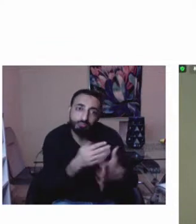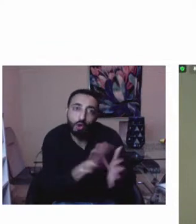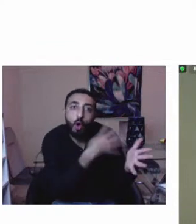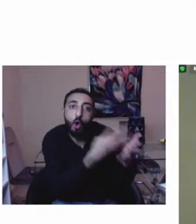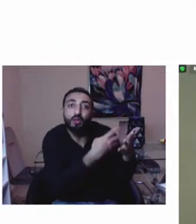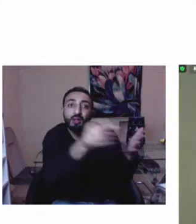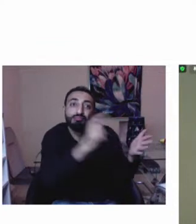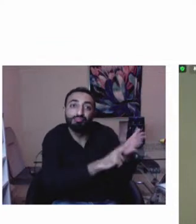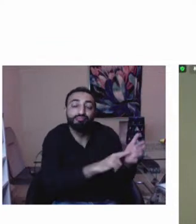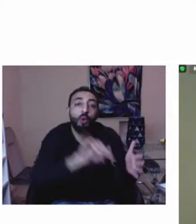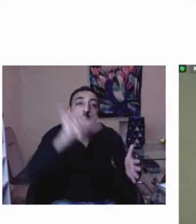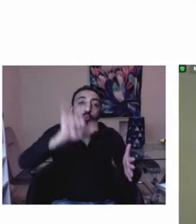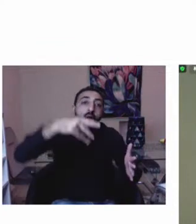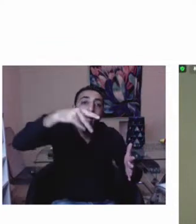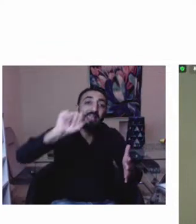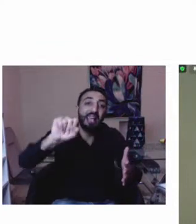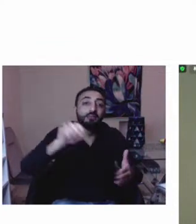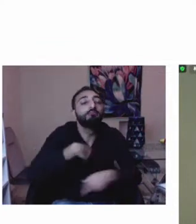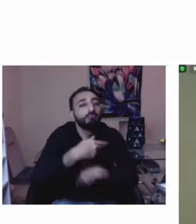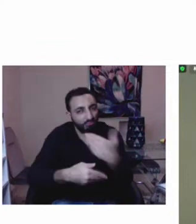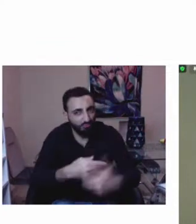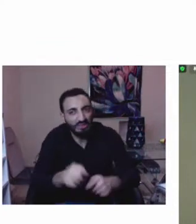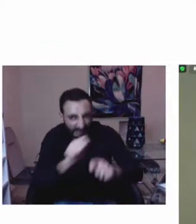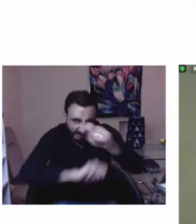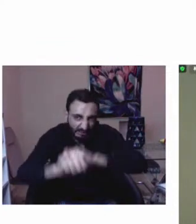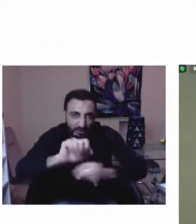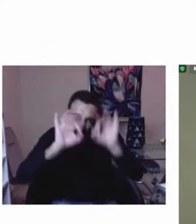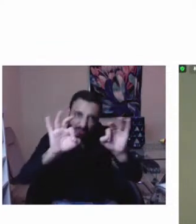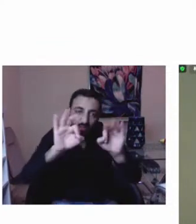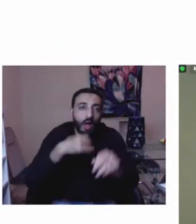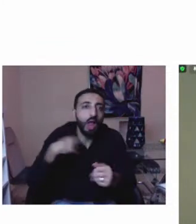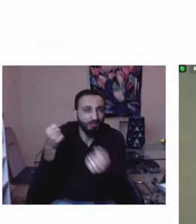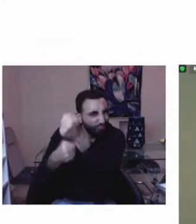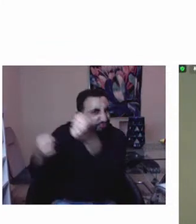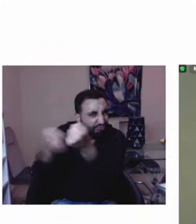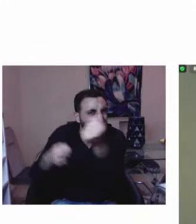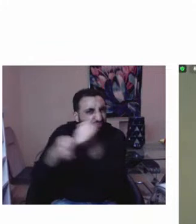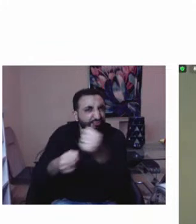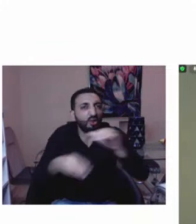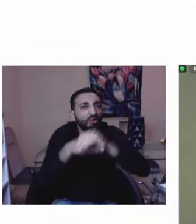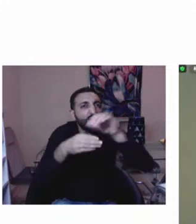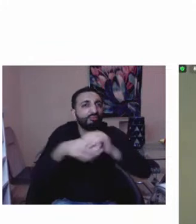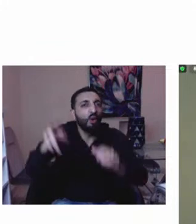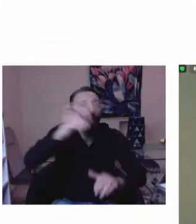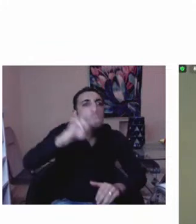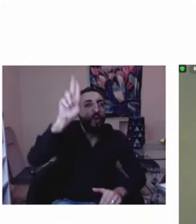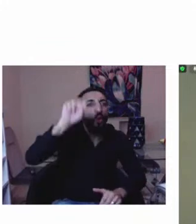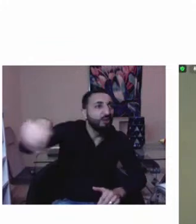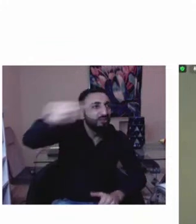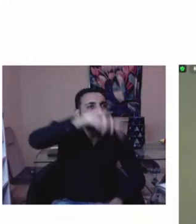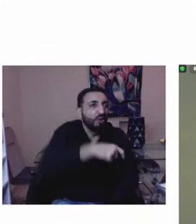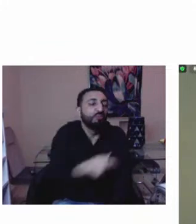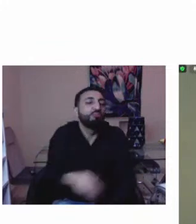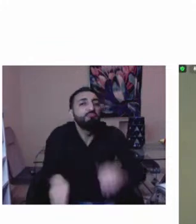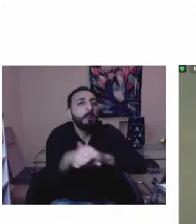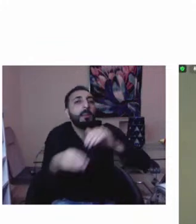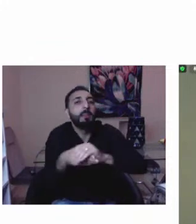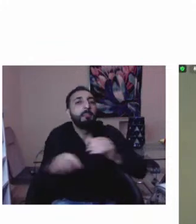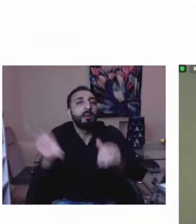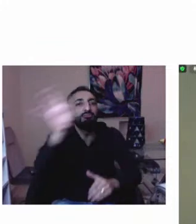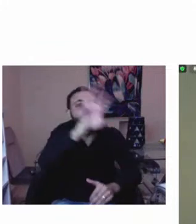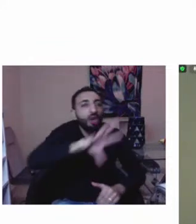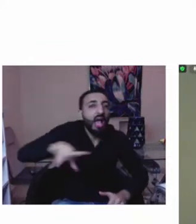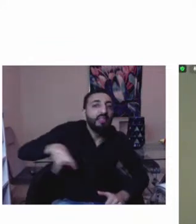young peace and security. We should, all member states, try to put in place specific programs that